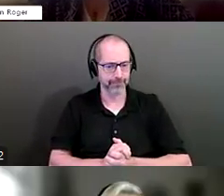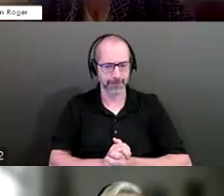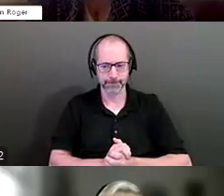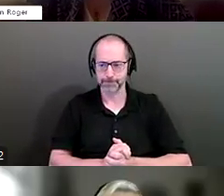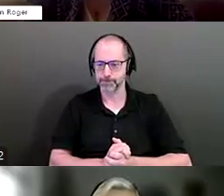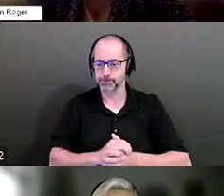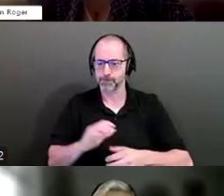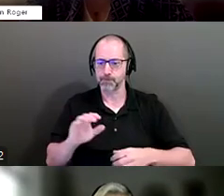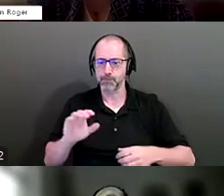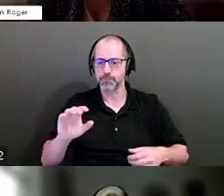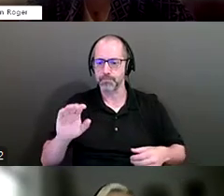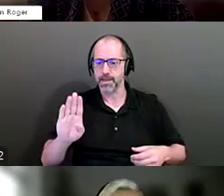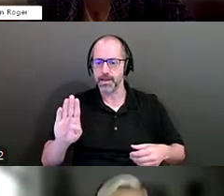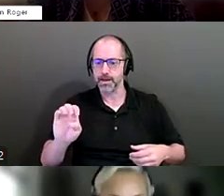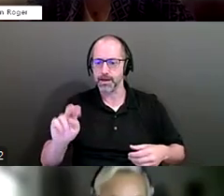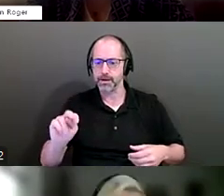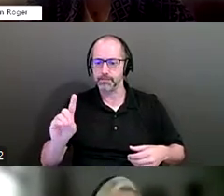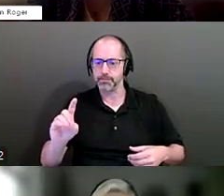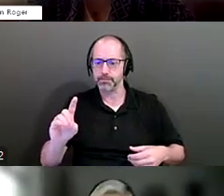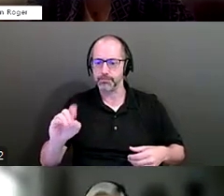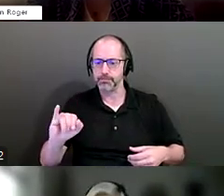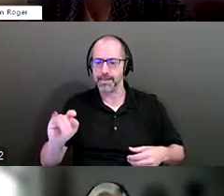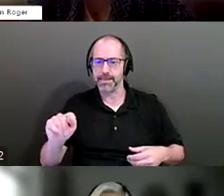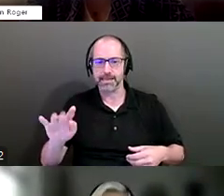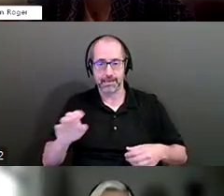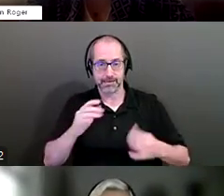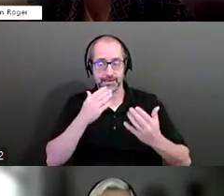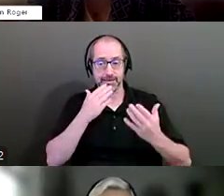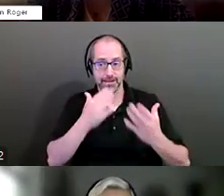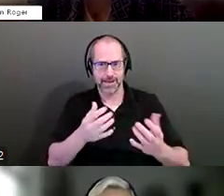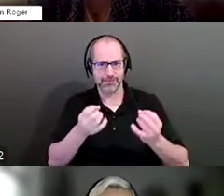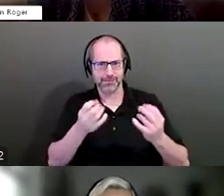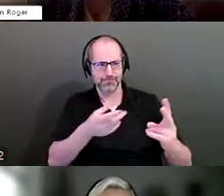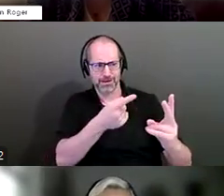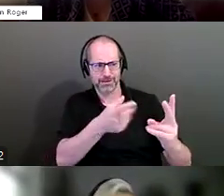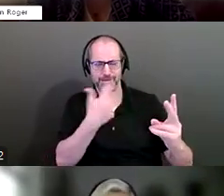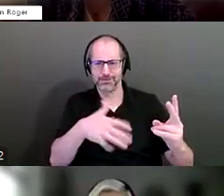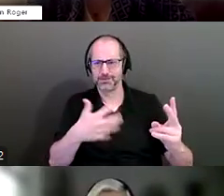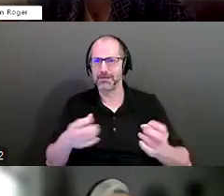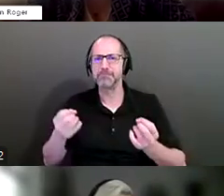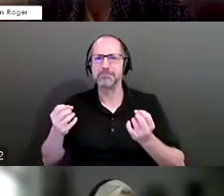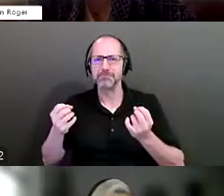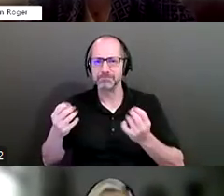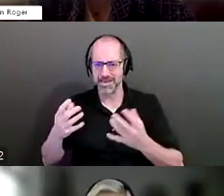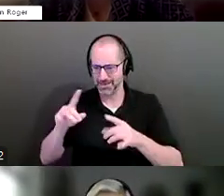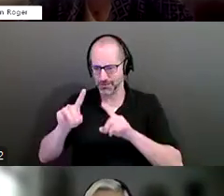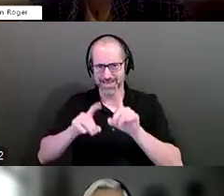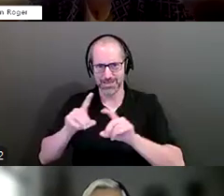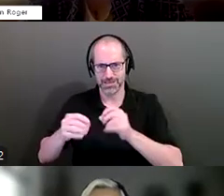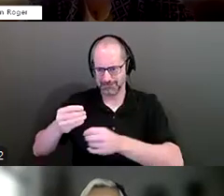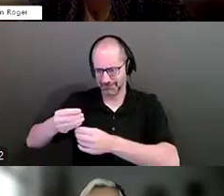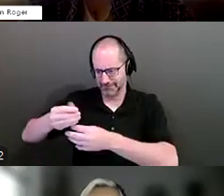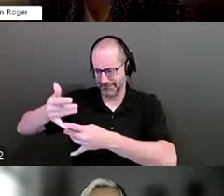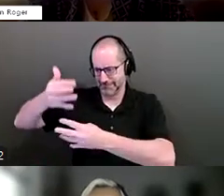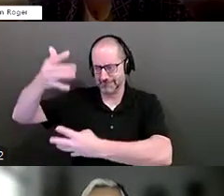Thank you so much. There was a lot to go through and a lot more questions to go through as well. So we're going to try to get this on the